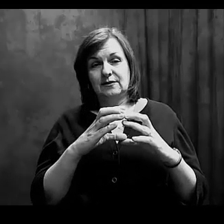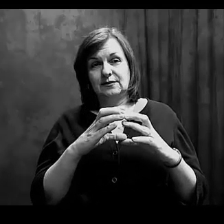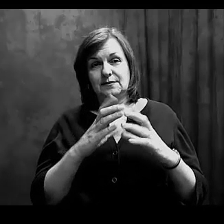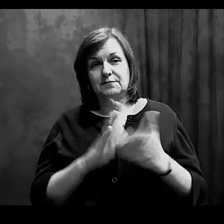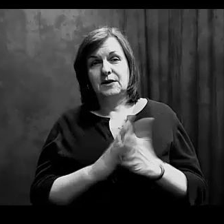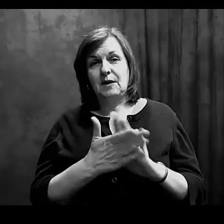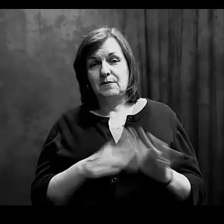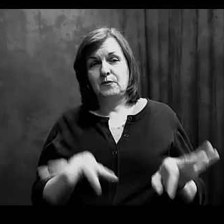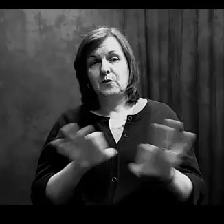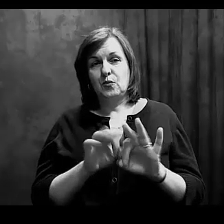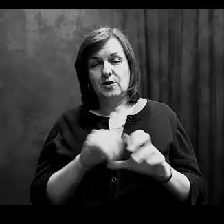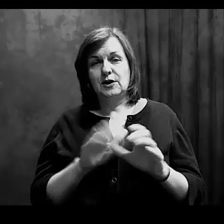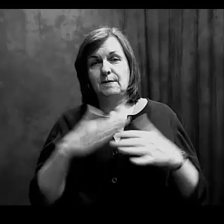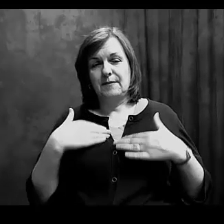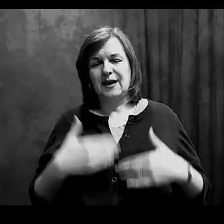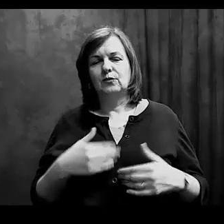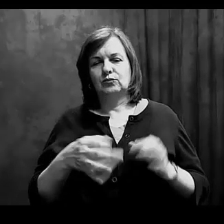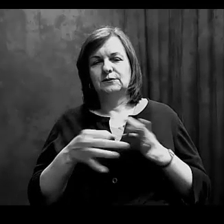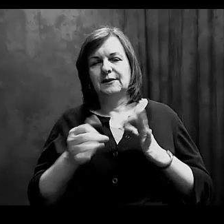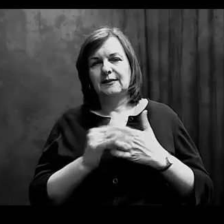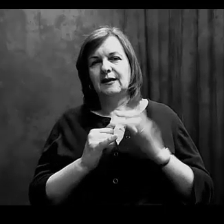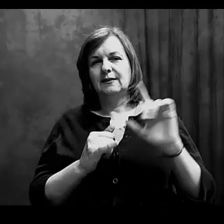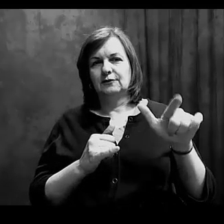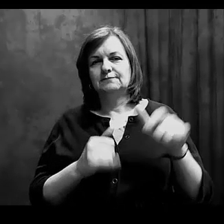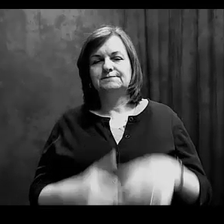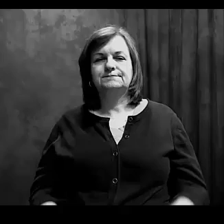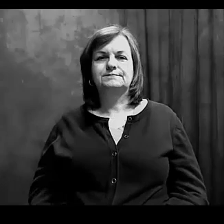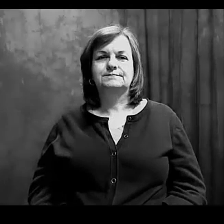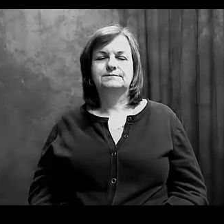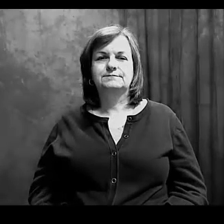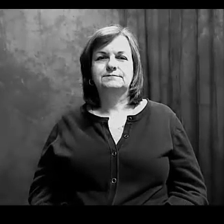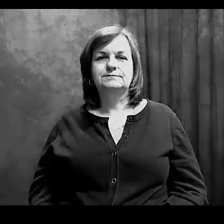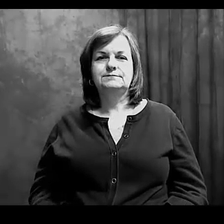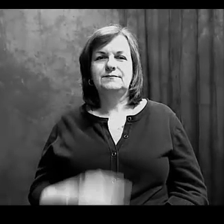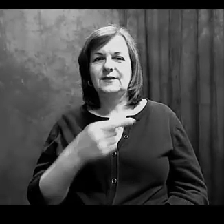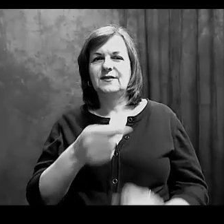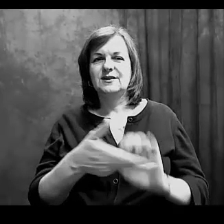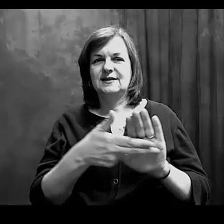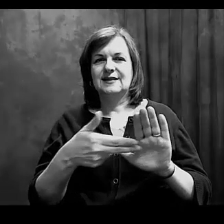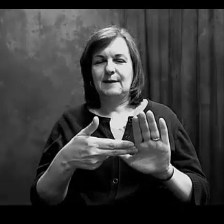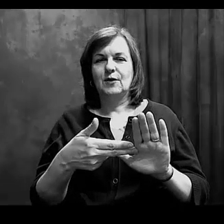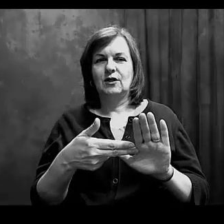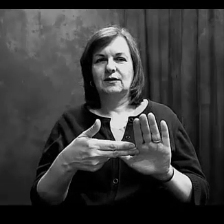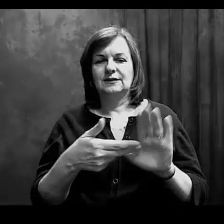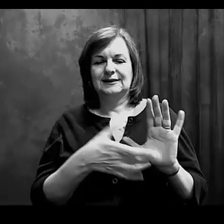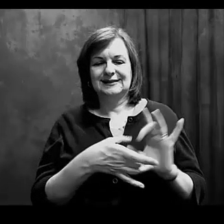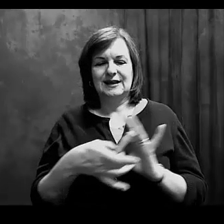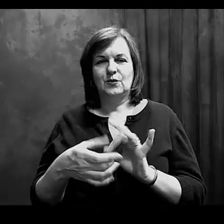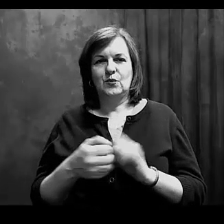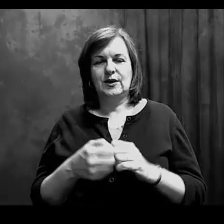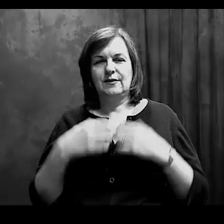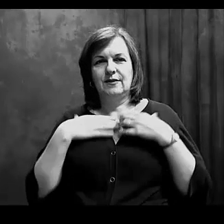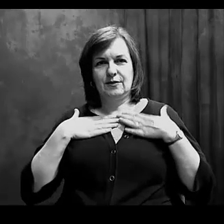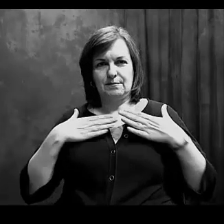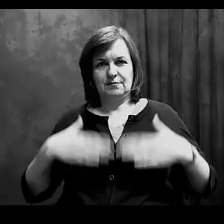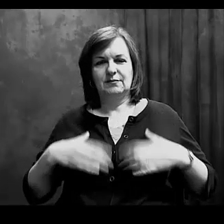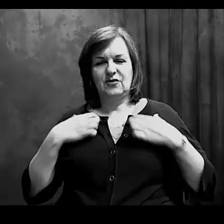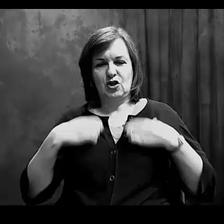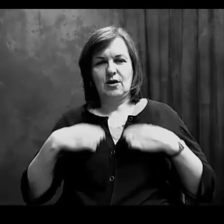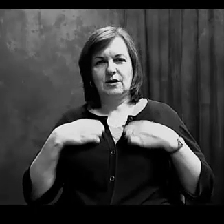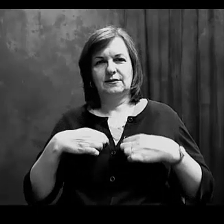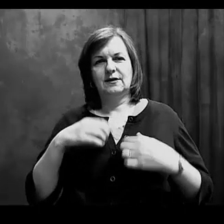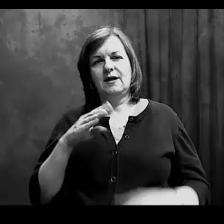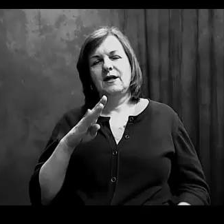cells are extremely important in your body as we go. They have them labeled here for you associated with the bronchi,